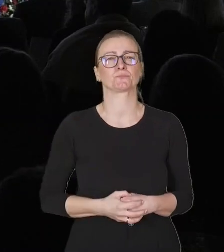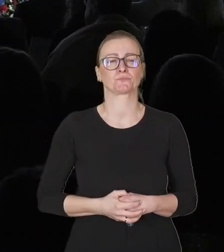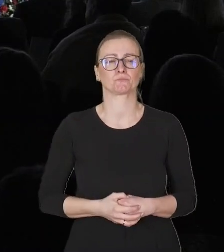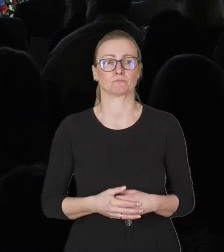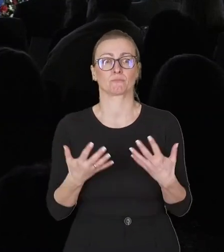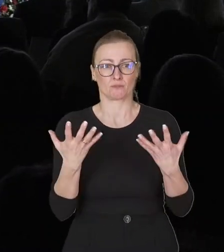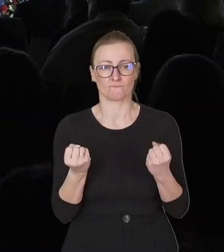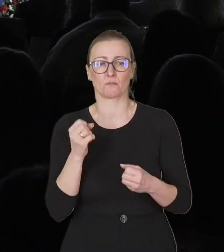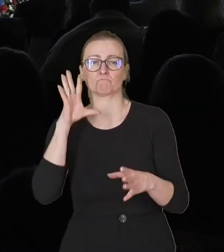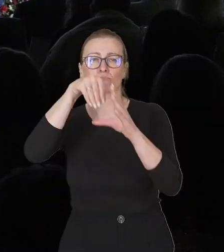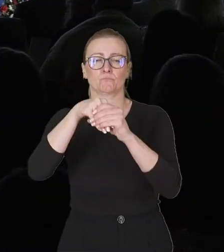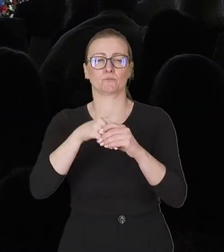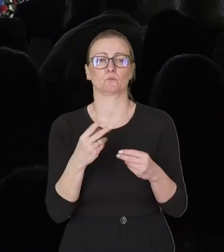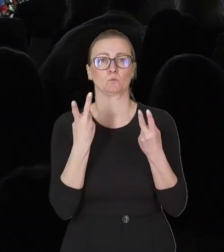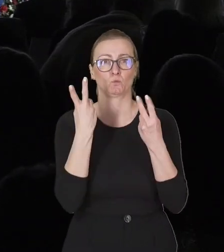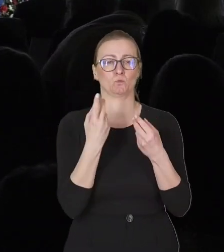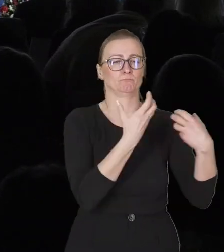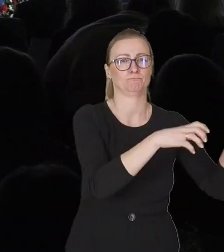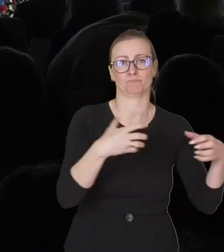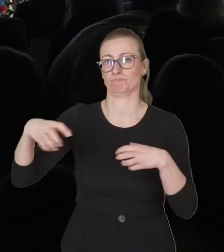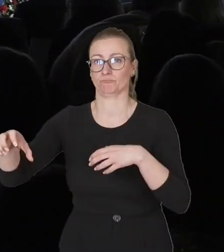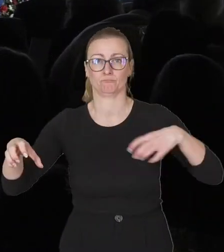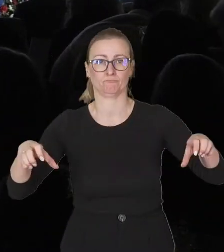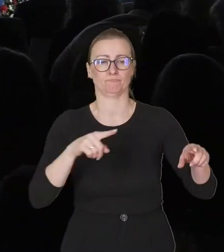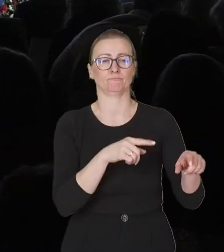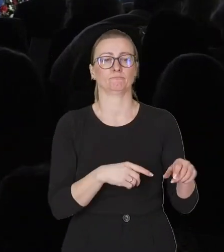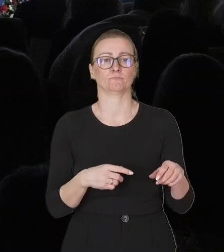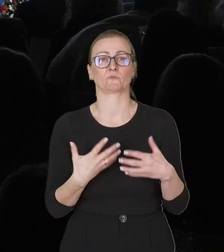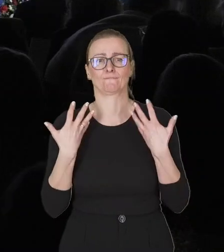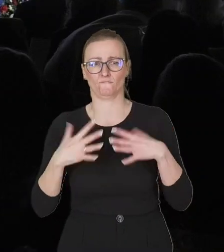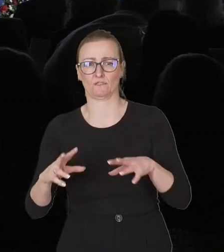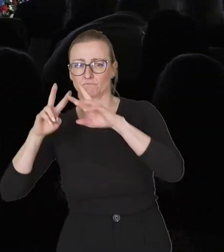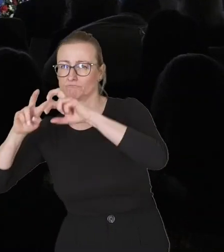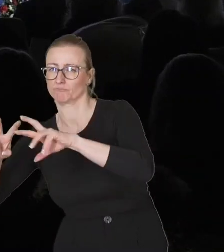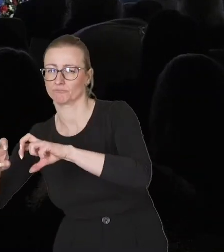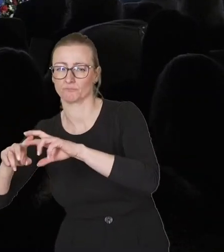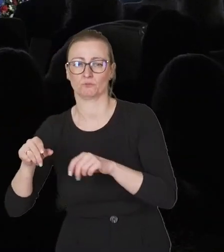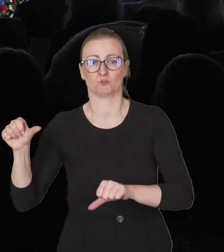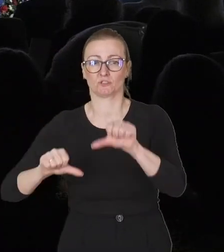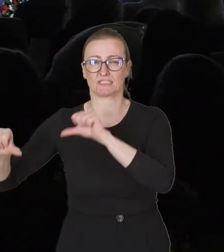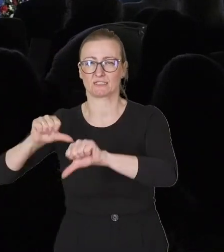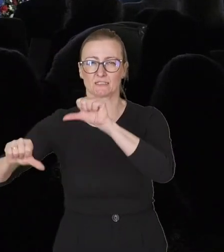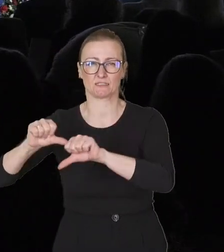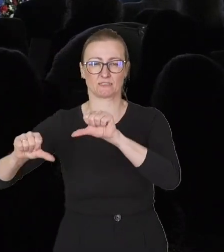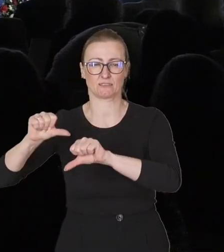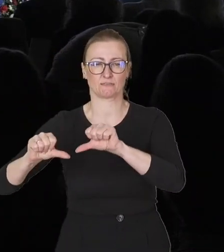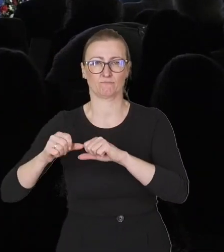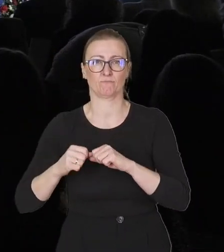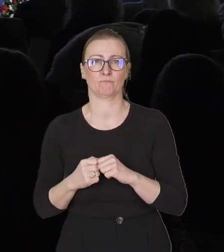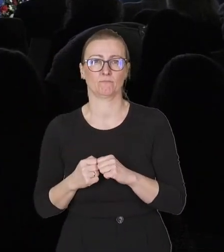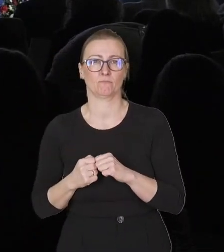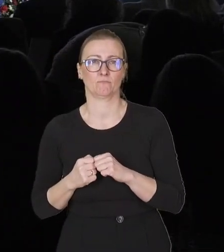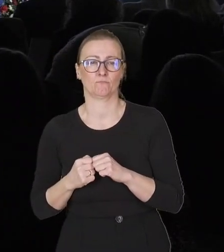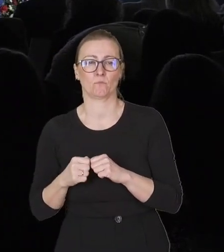My background is in nuclear physics, but then I created one of the first in Poland technology transfer office at the University of Warsaw. And